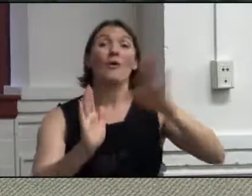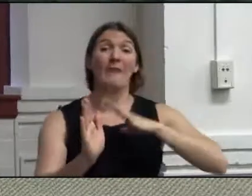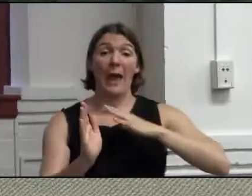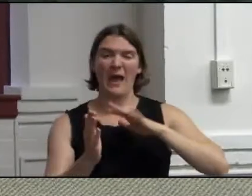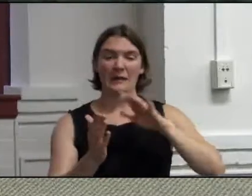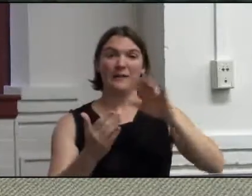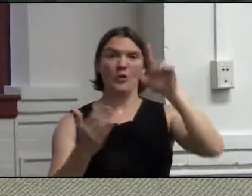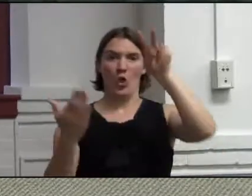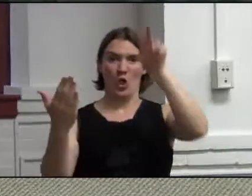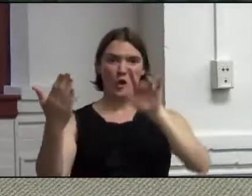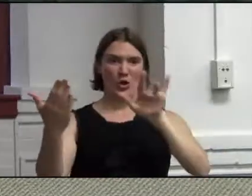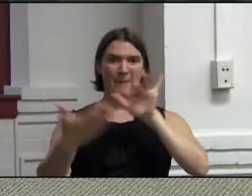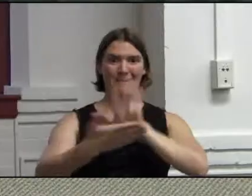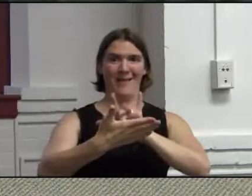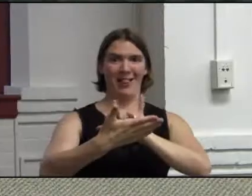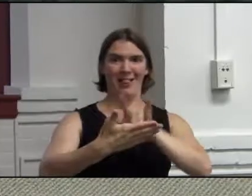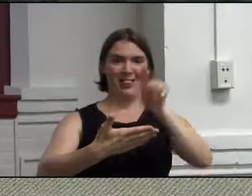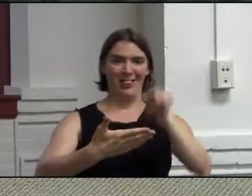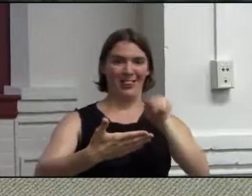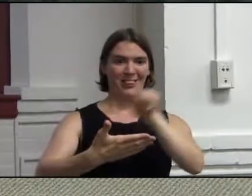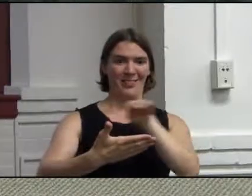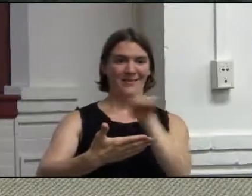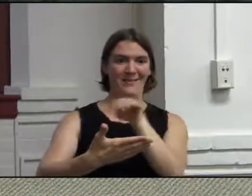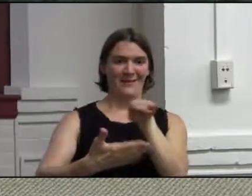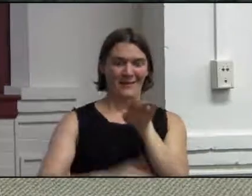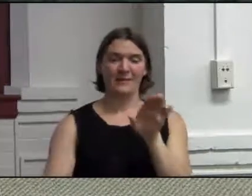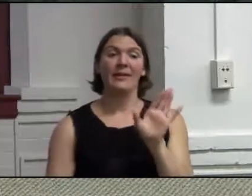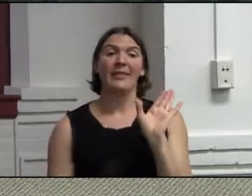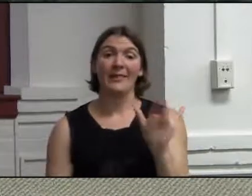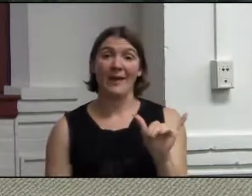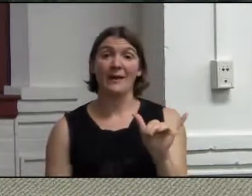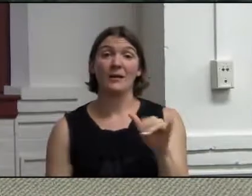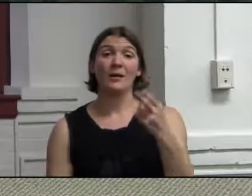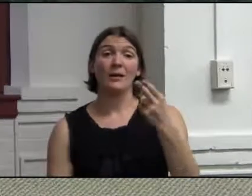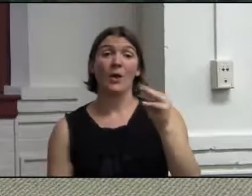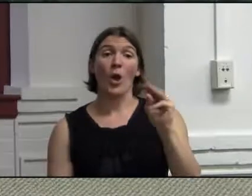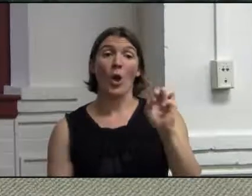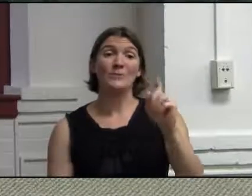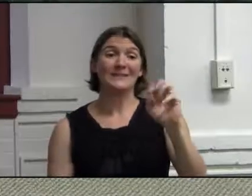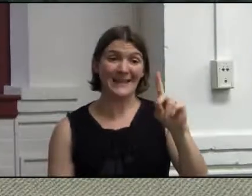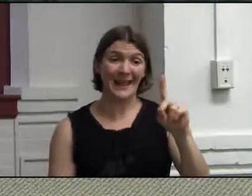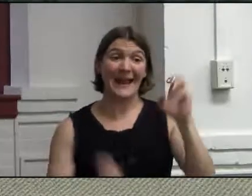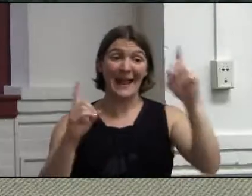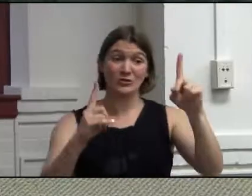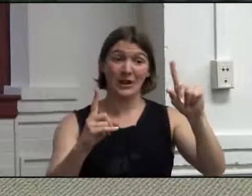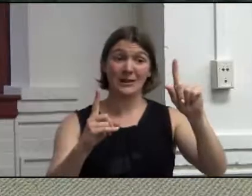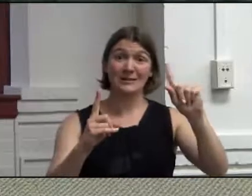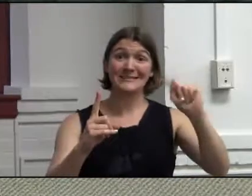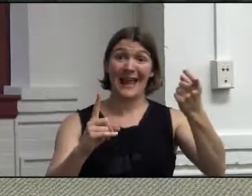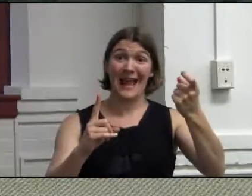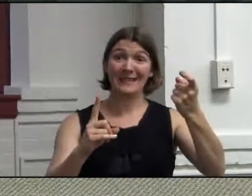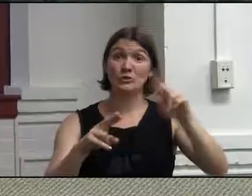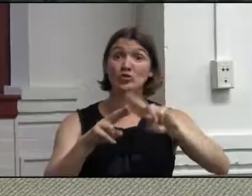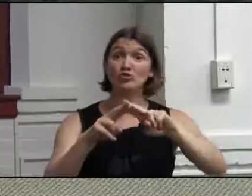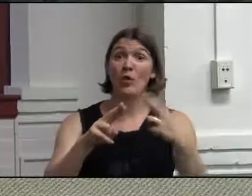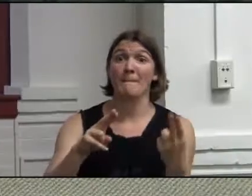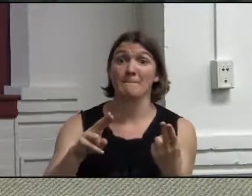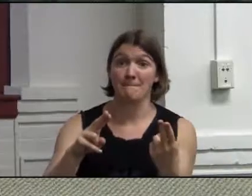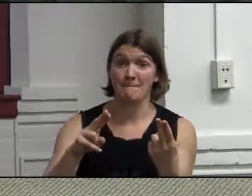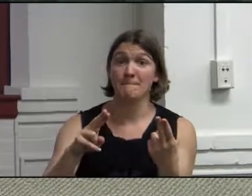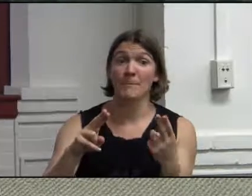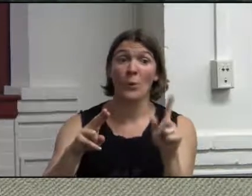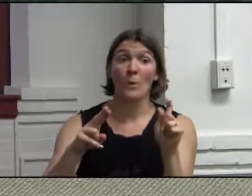of the page, it shows that the homestead education rate is dropping